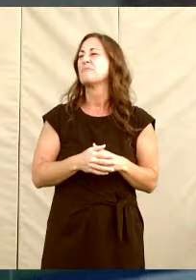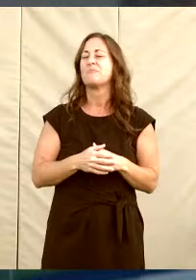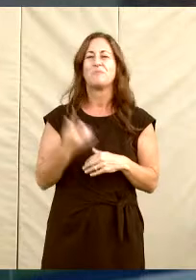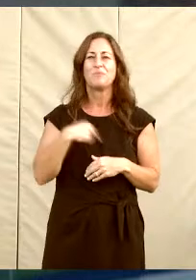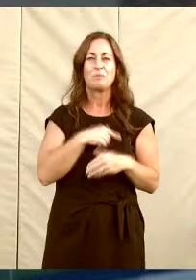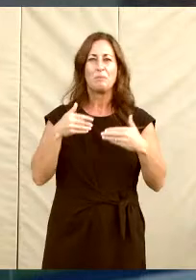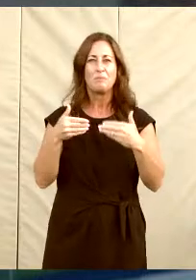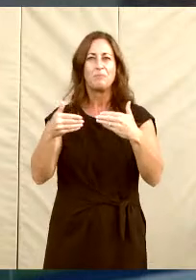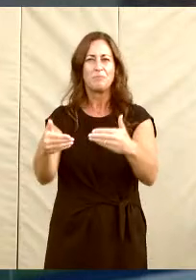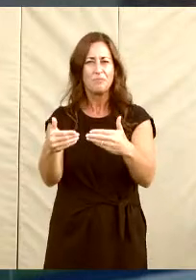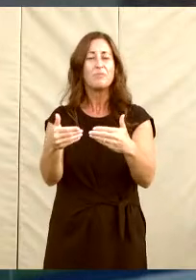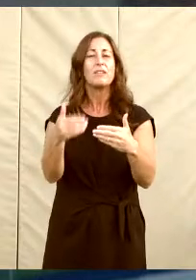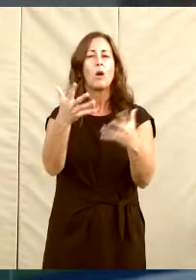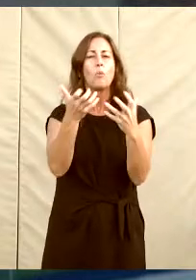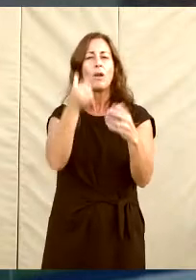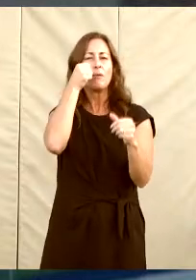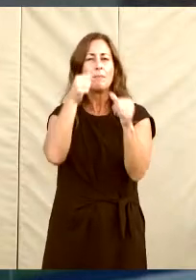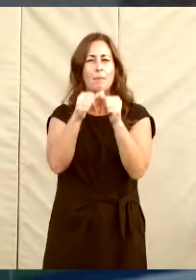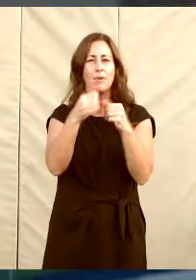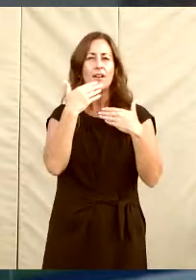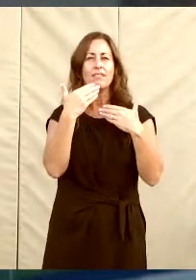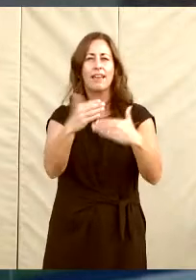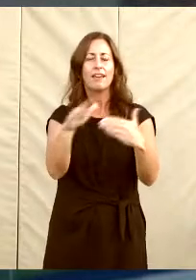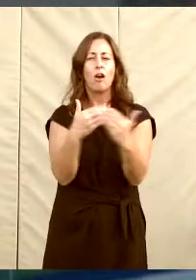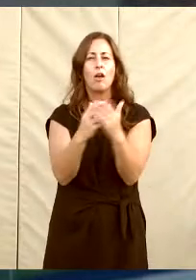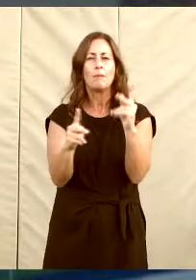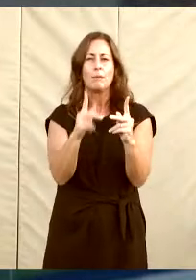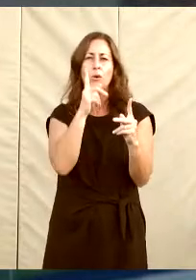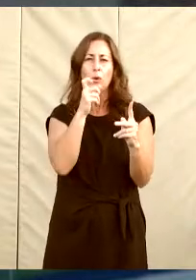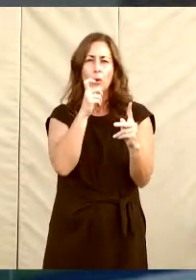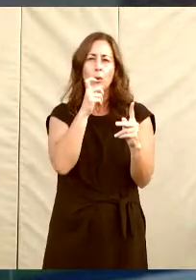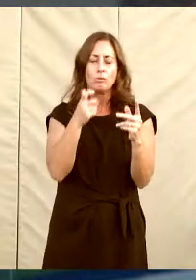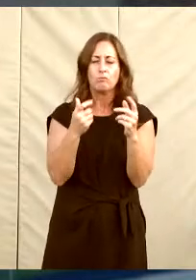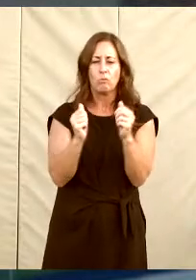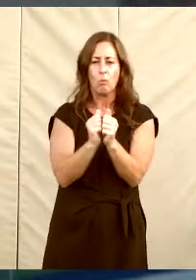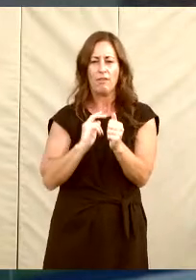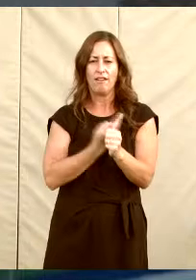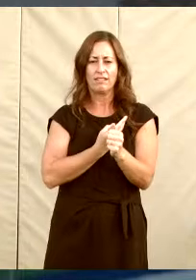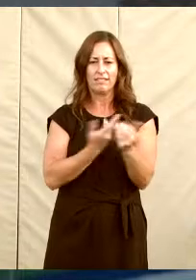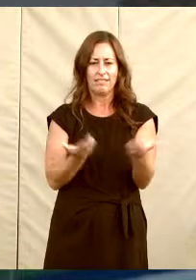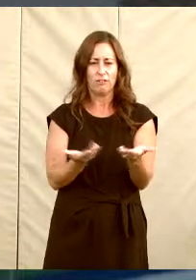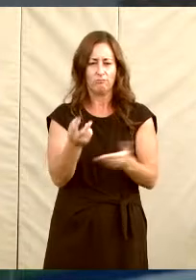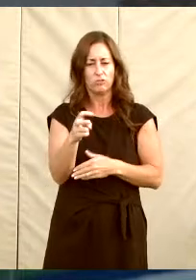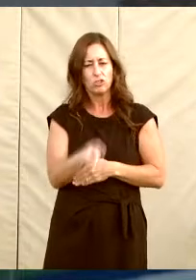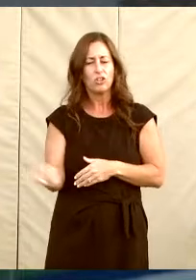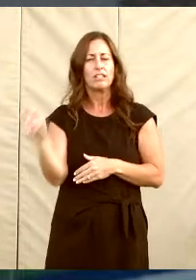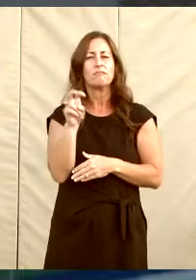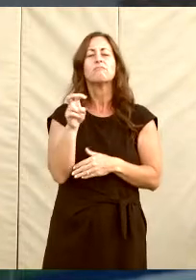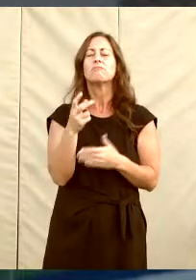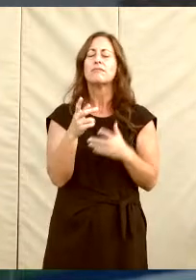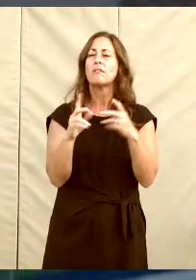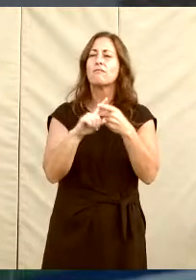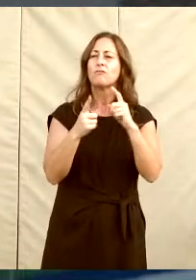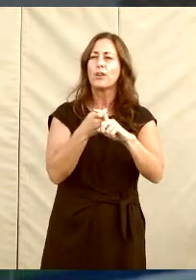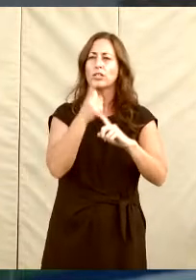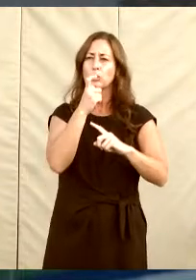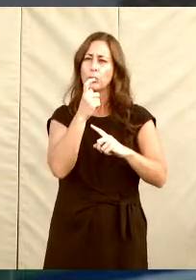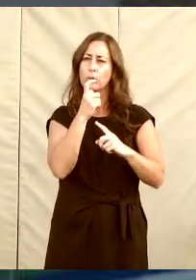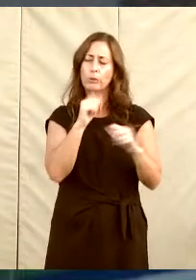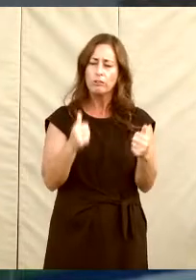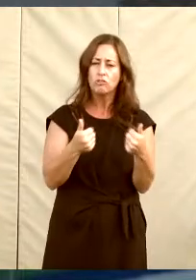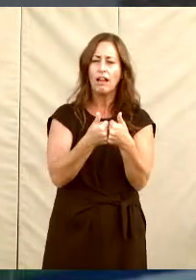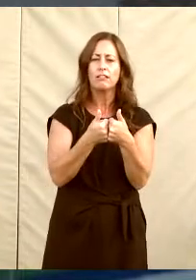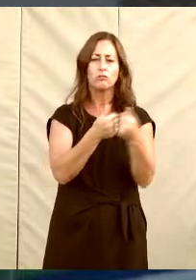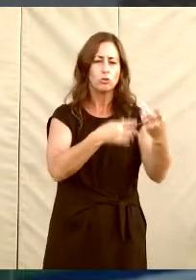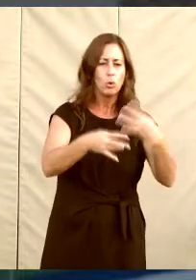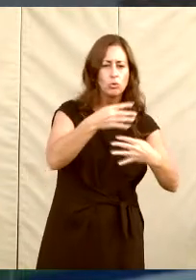let us remember and thank all the people who have been with us on this journey, the friends who encouraged and challenged us socially and